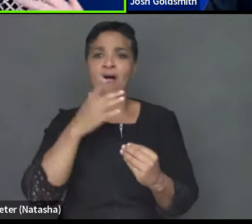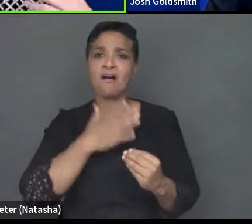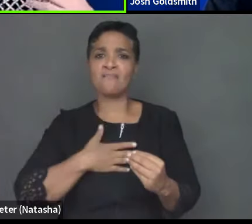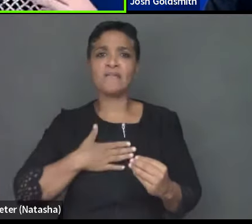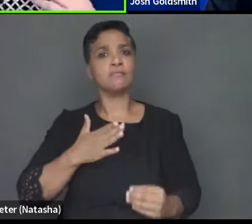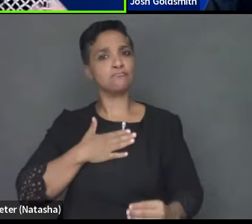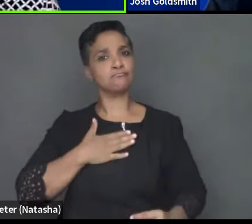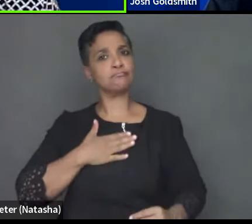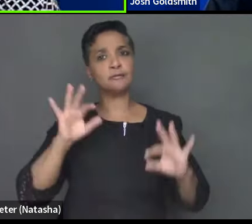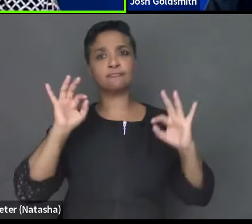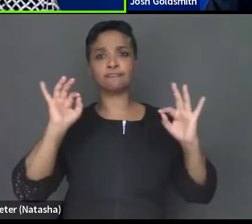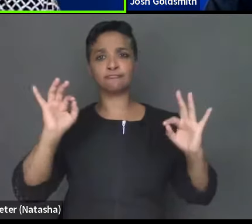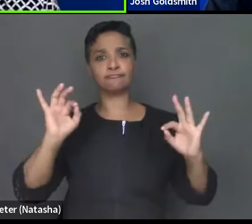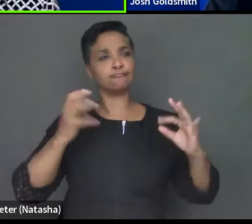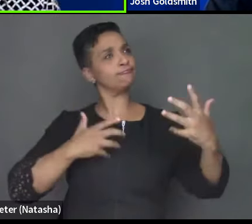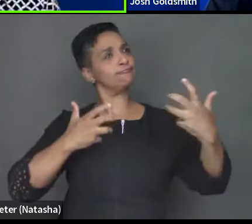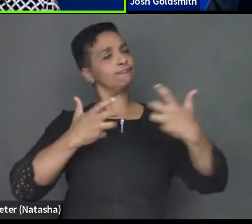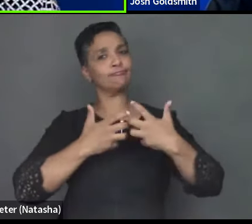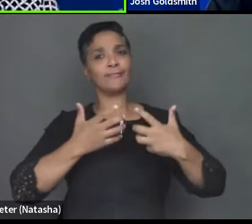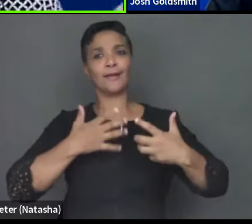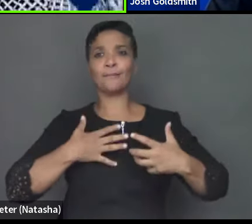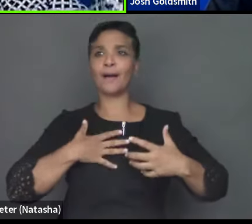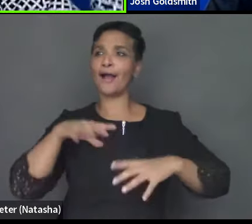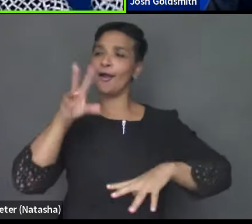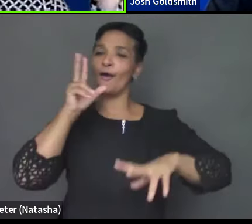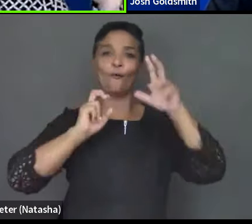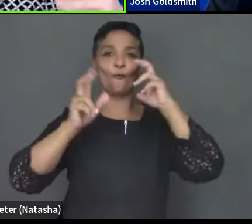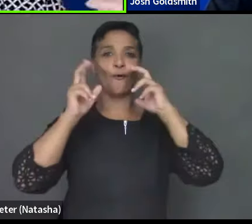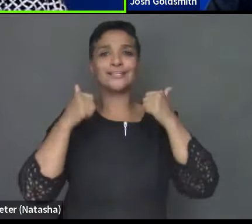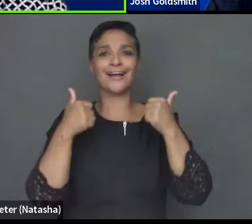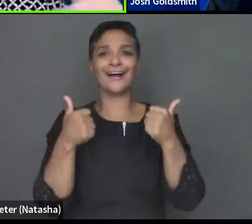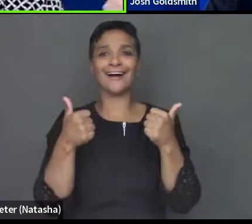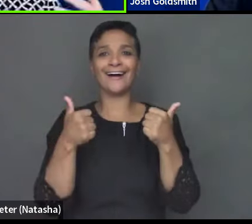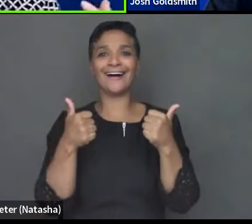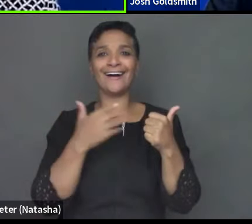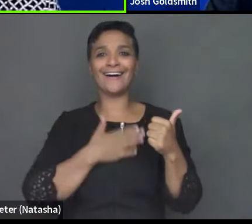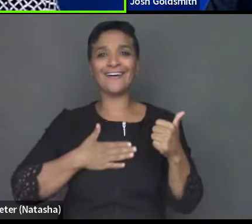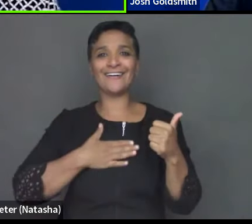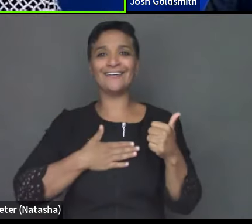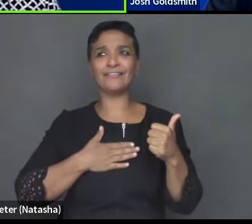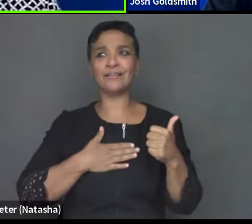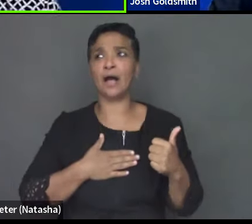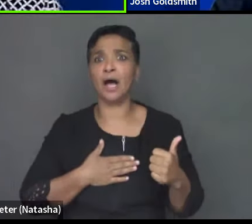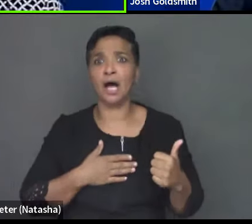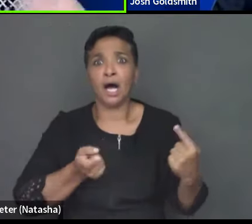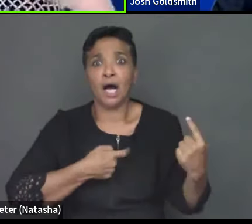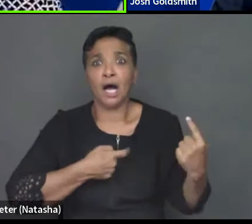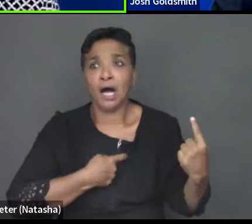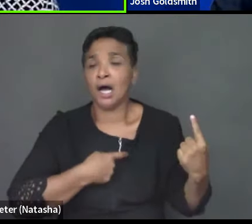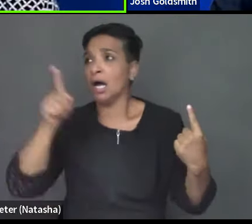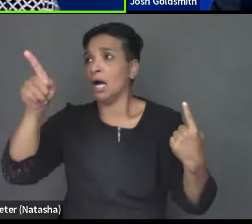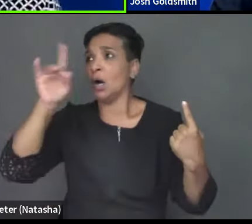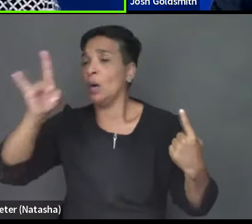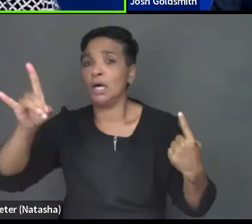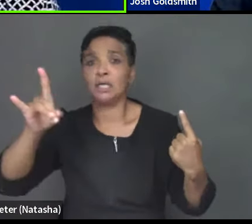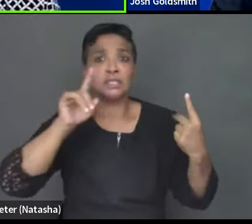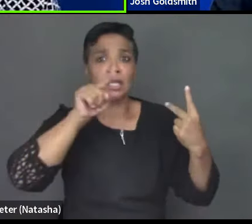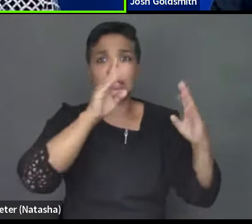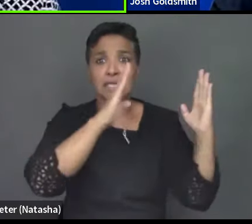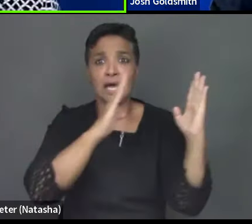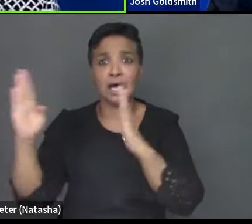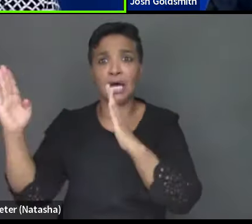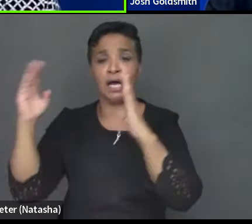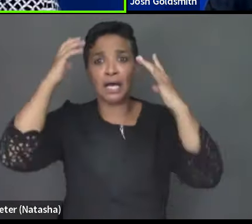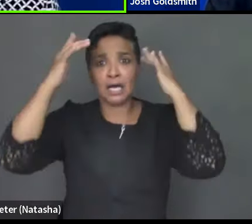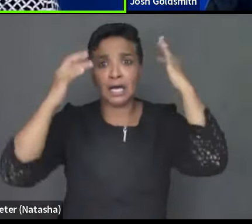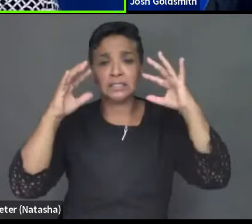like you are having a wonderful experience. We don't want you to have just this anxiety about all these things and all these thoughts in your head.